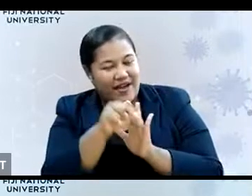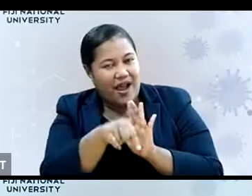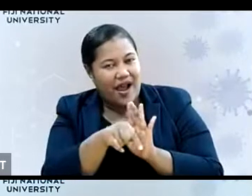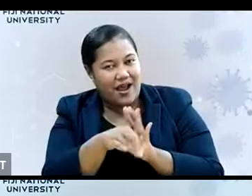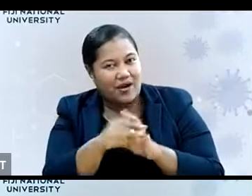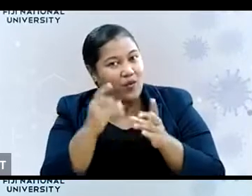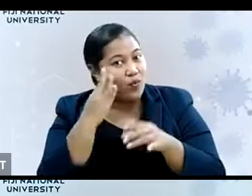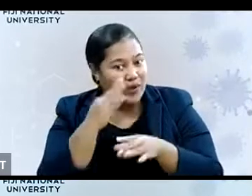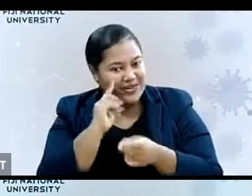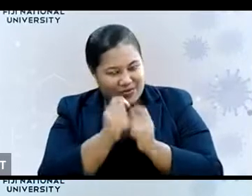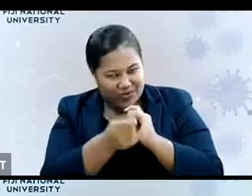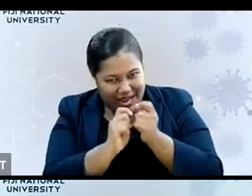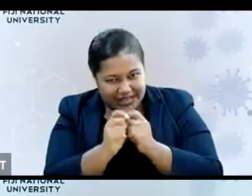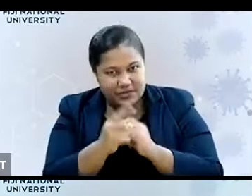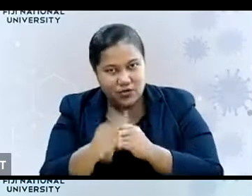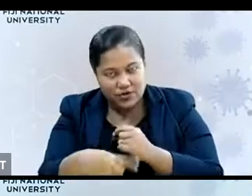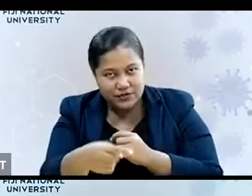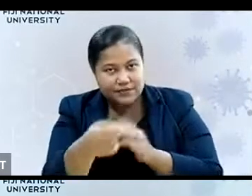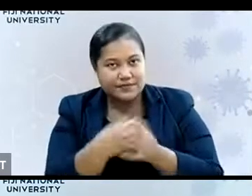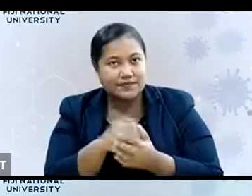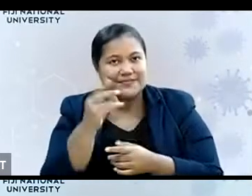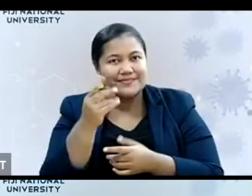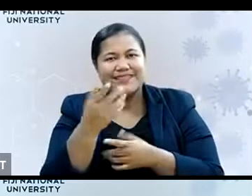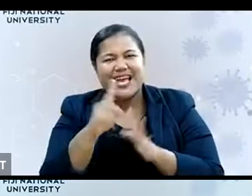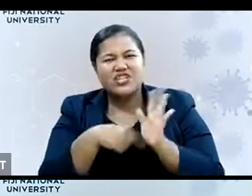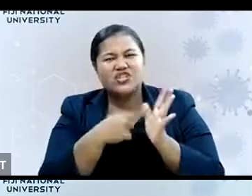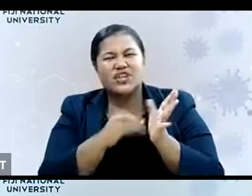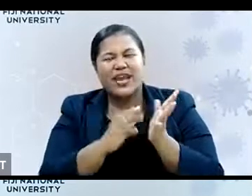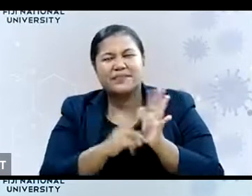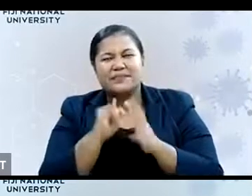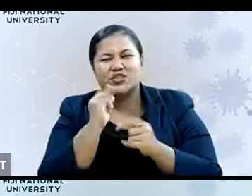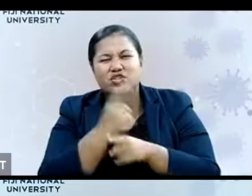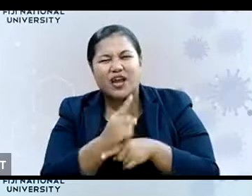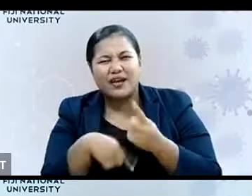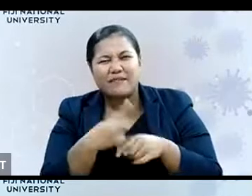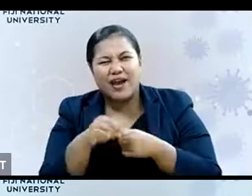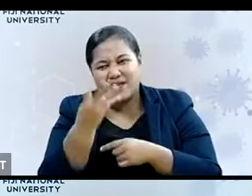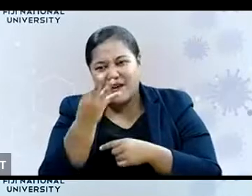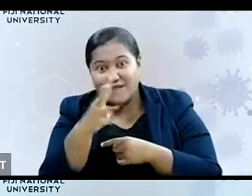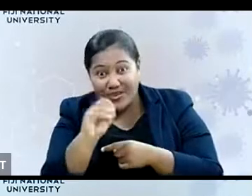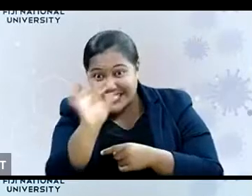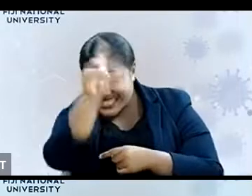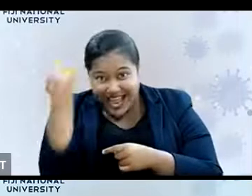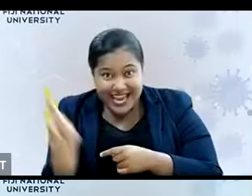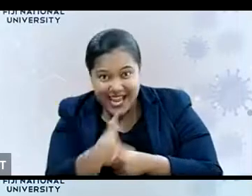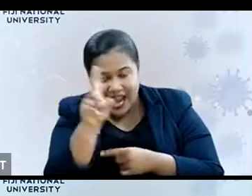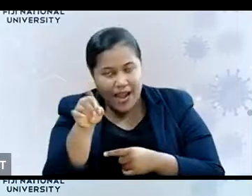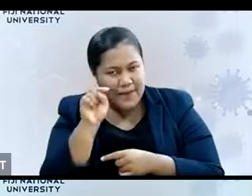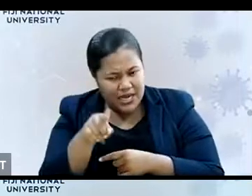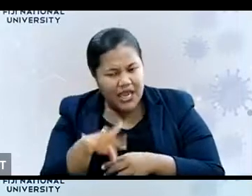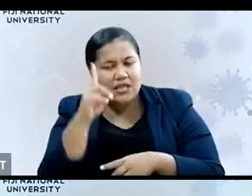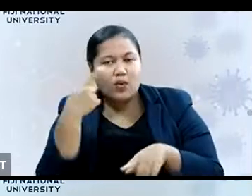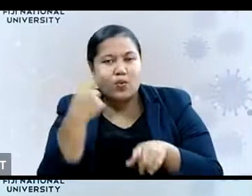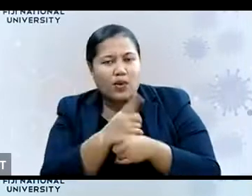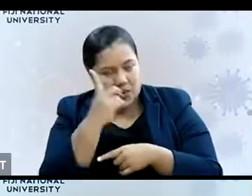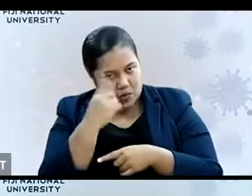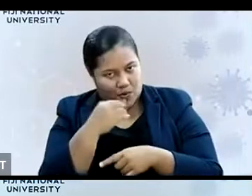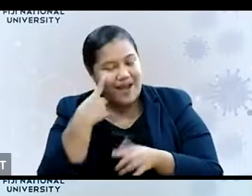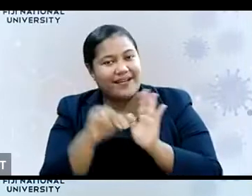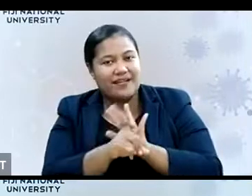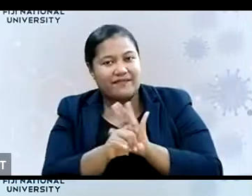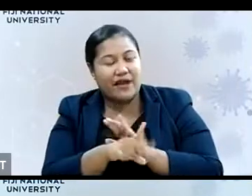James mentioned about this cycle threshold and going about 40, here we've been calling them weak positives. So if we get a sample